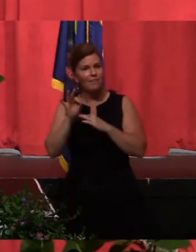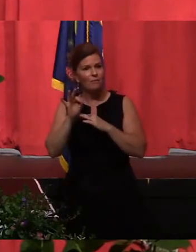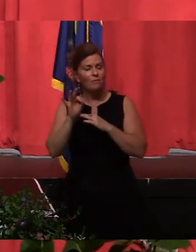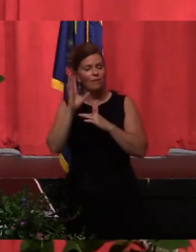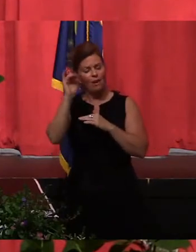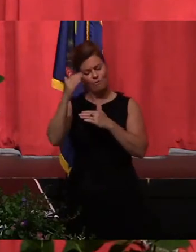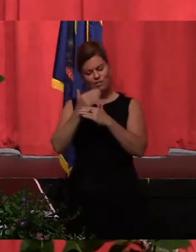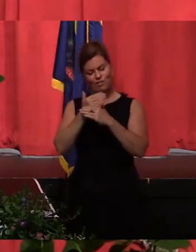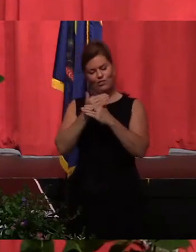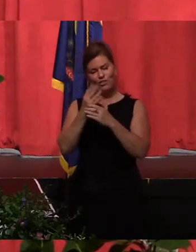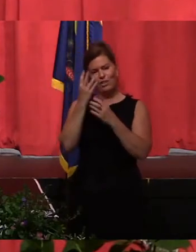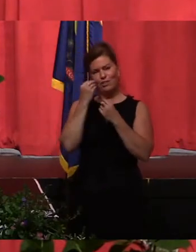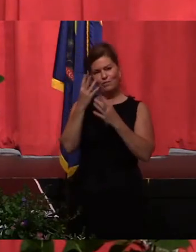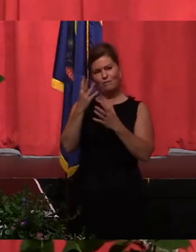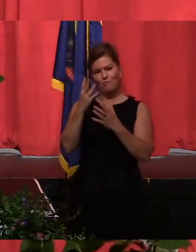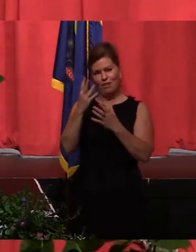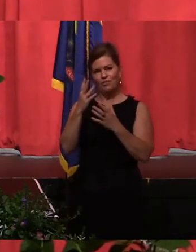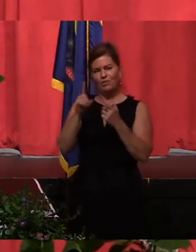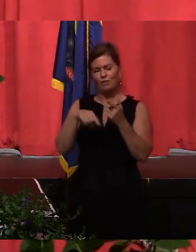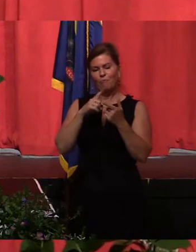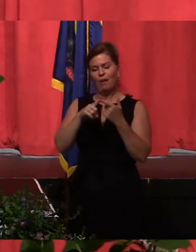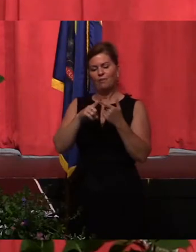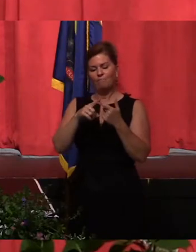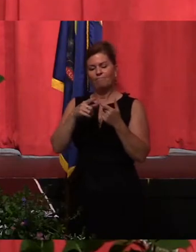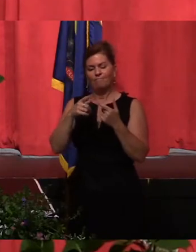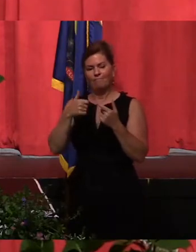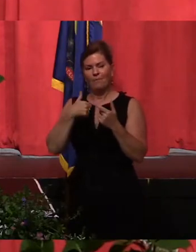and teachers who believed in me.